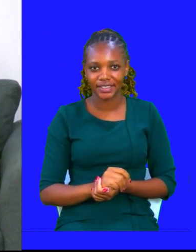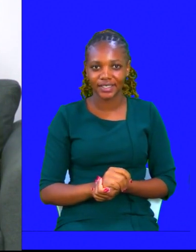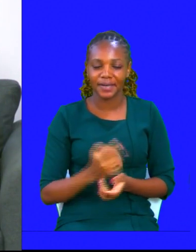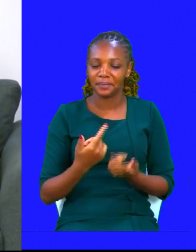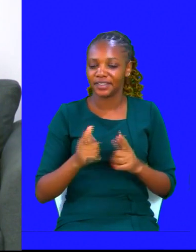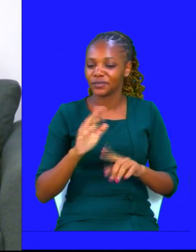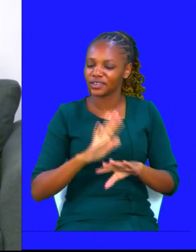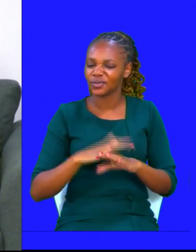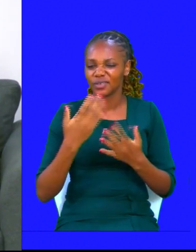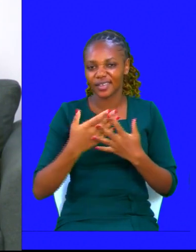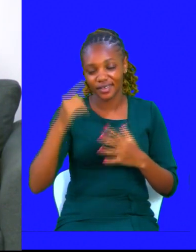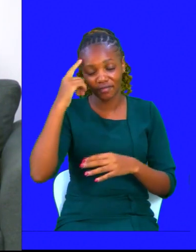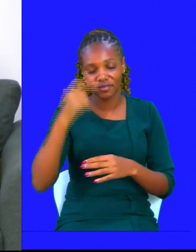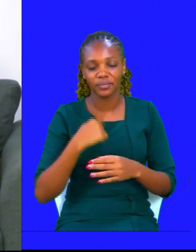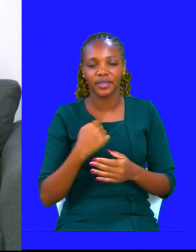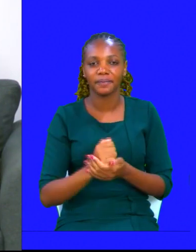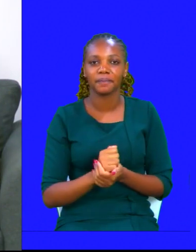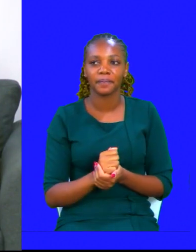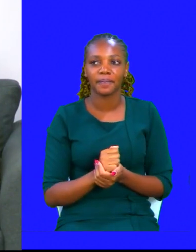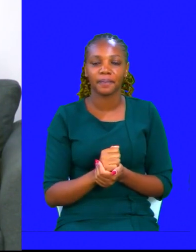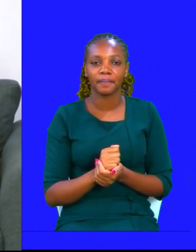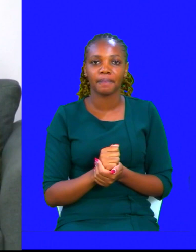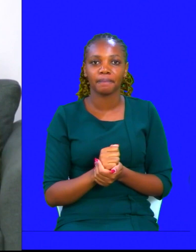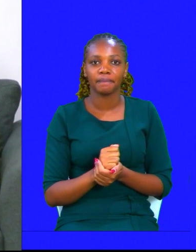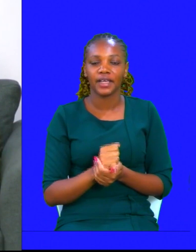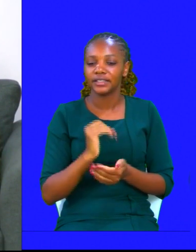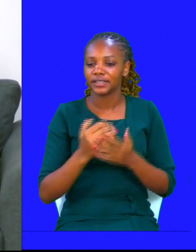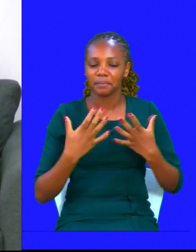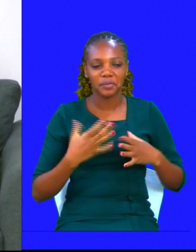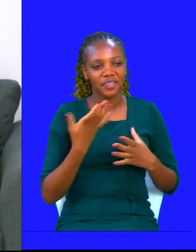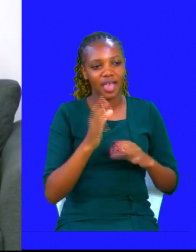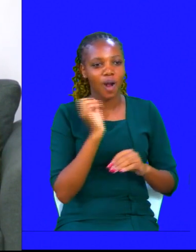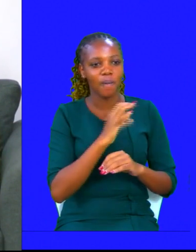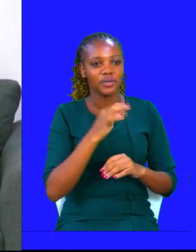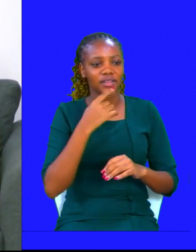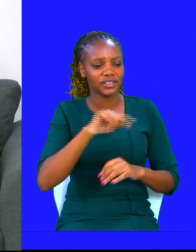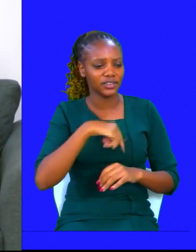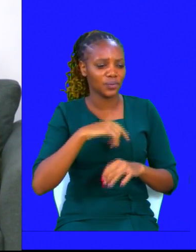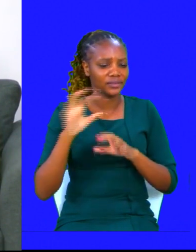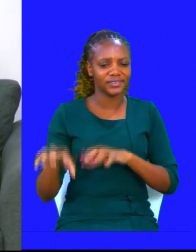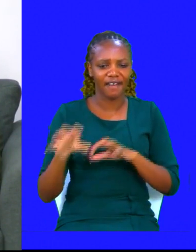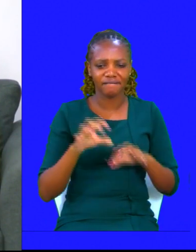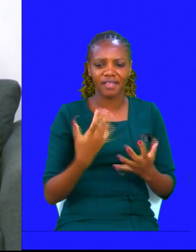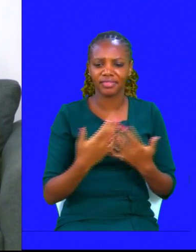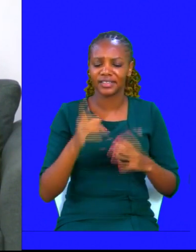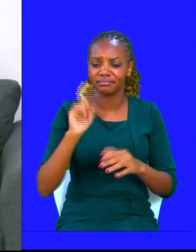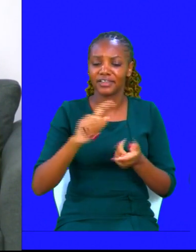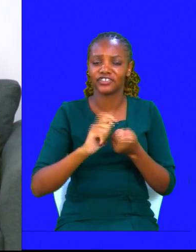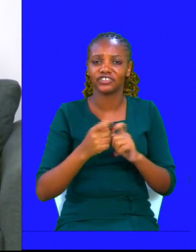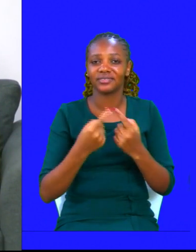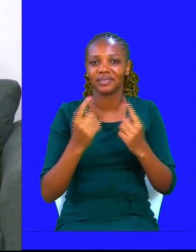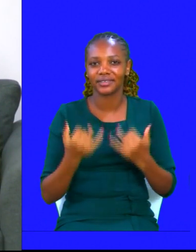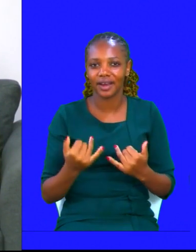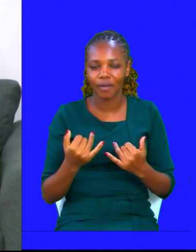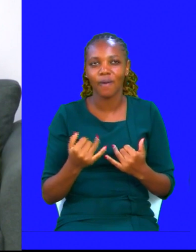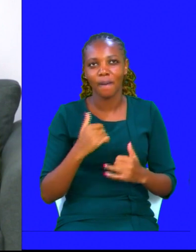thing for me. Now, when you look at it back then, it was like, tunateseka ishule, things need to change. But right now, when I'm looking